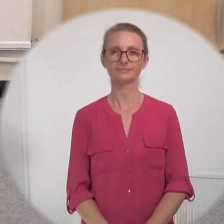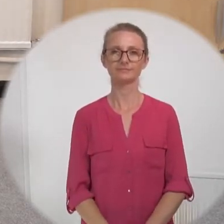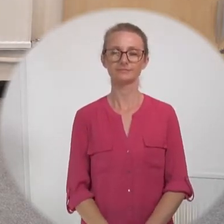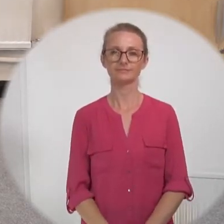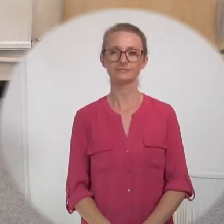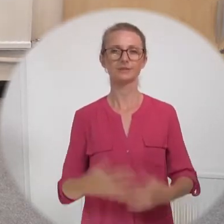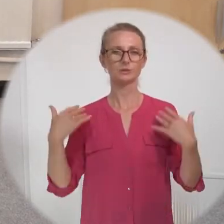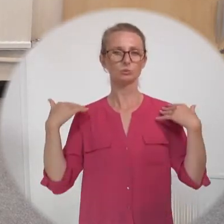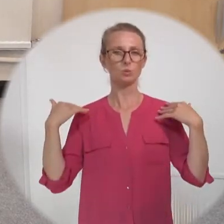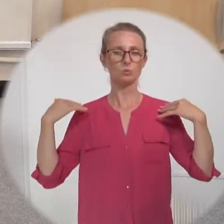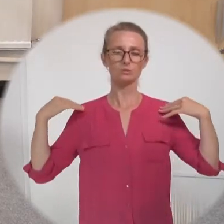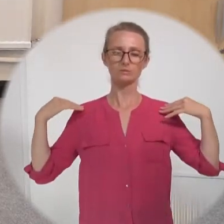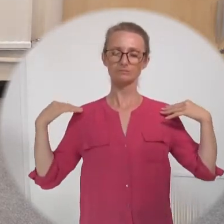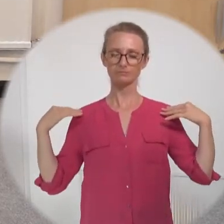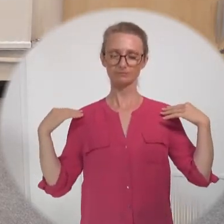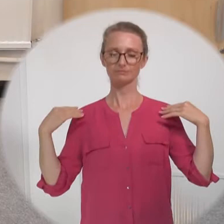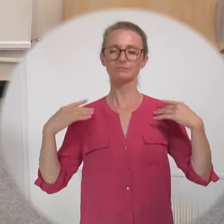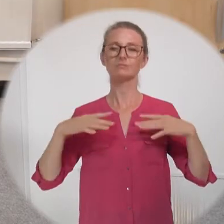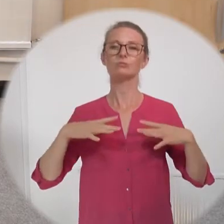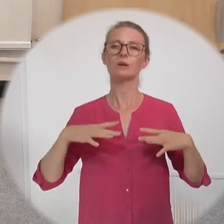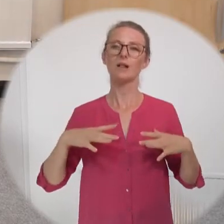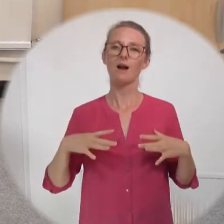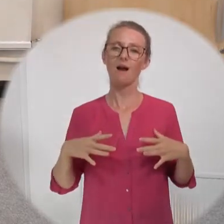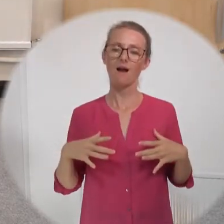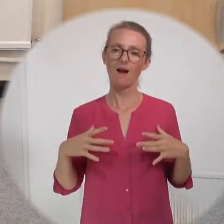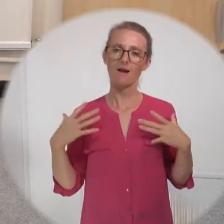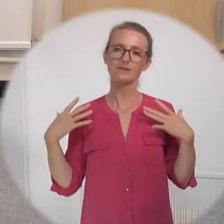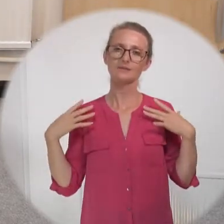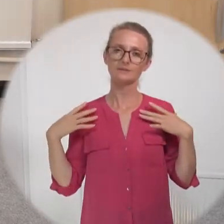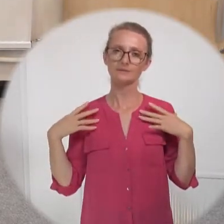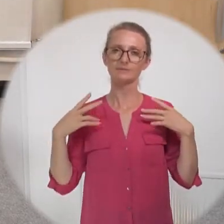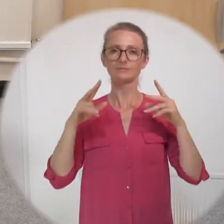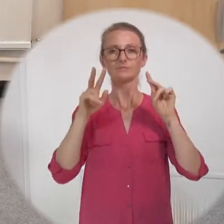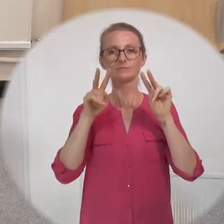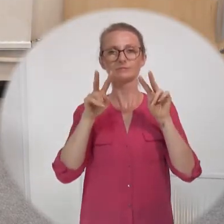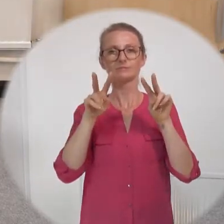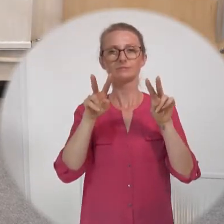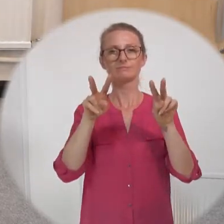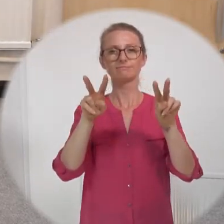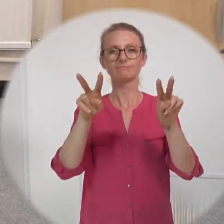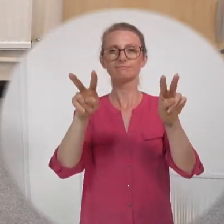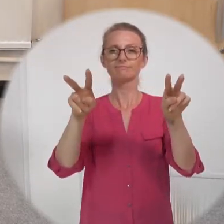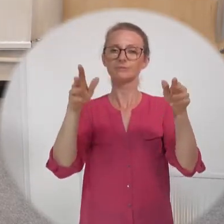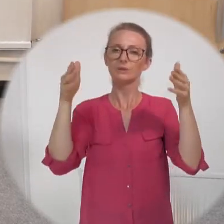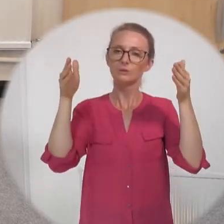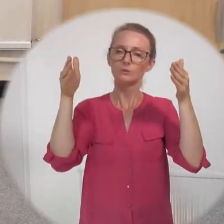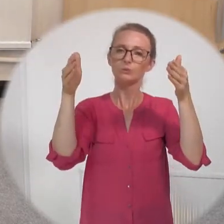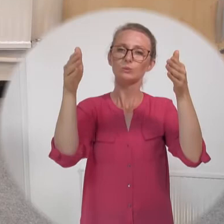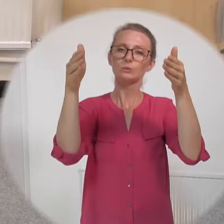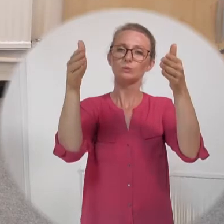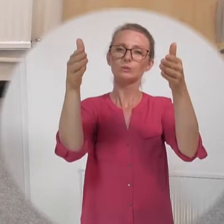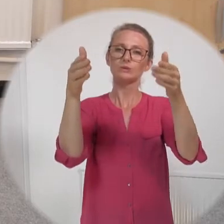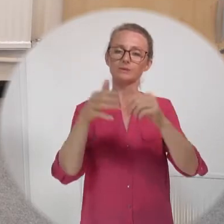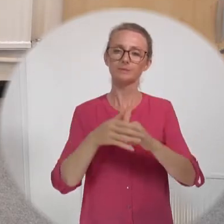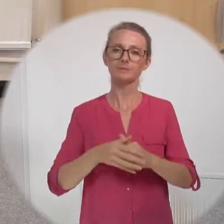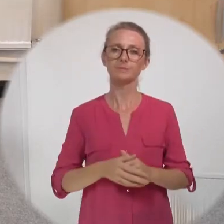Relax your shoulders. Looking softly forwards. So